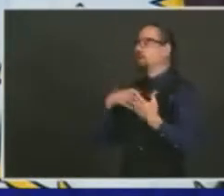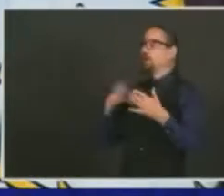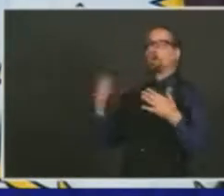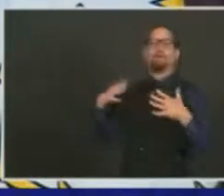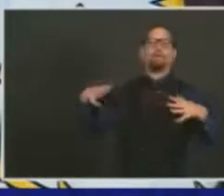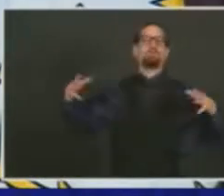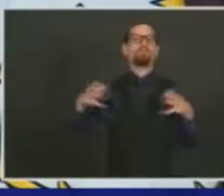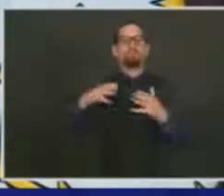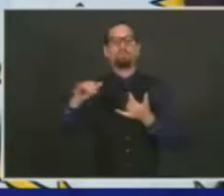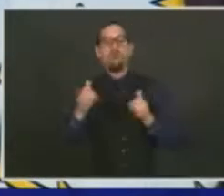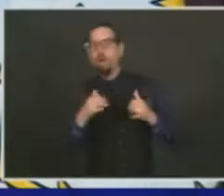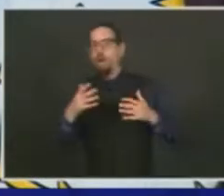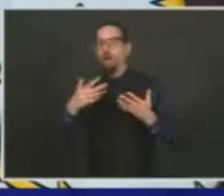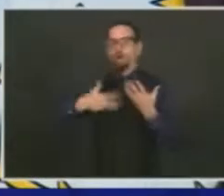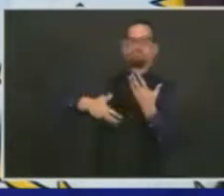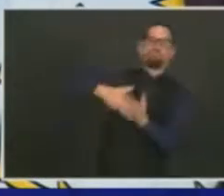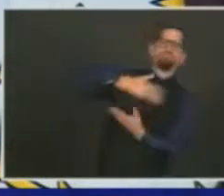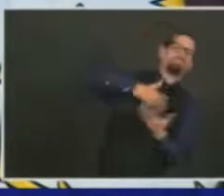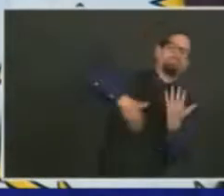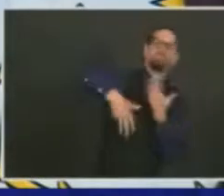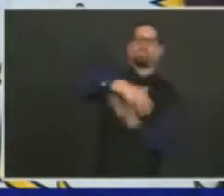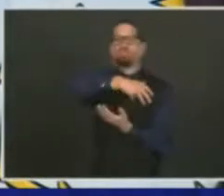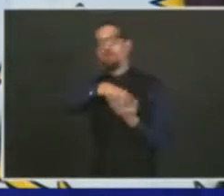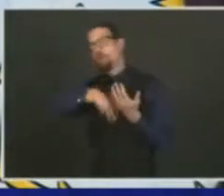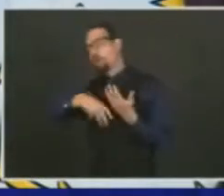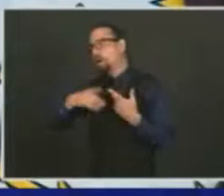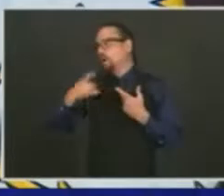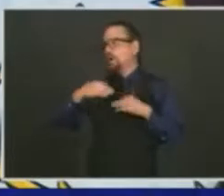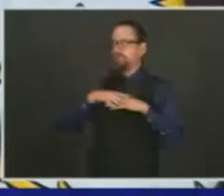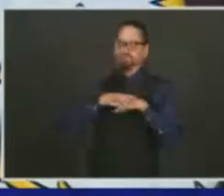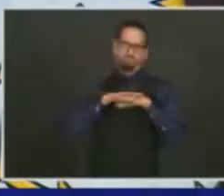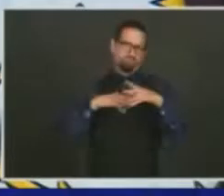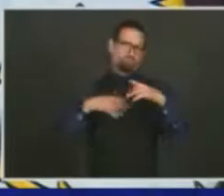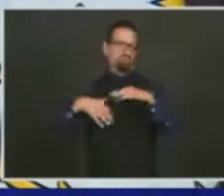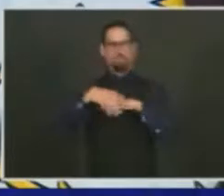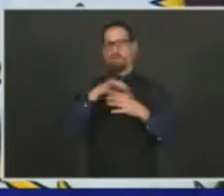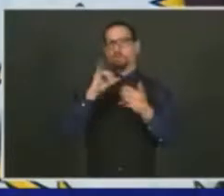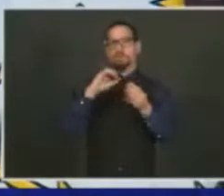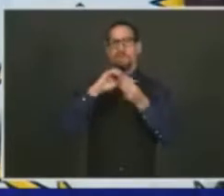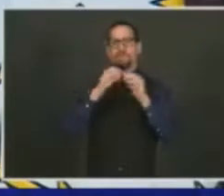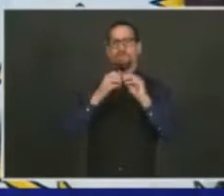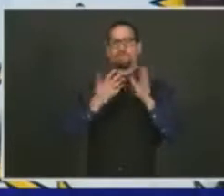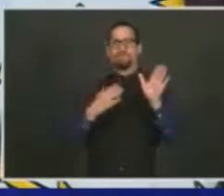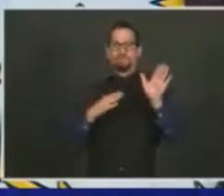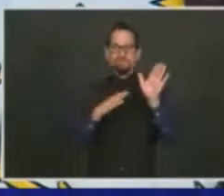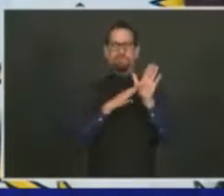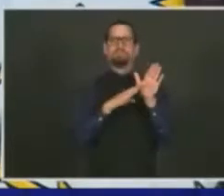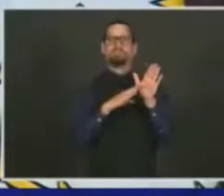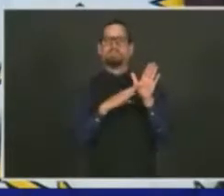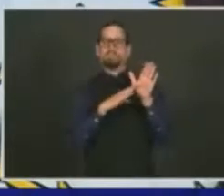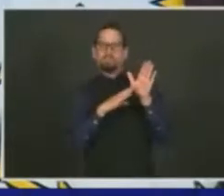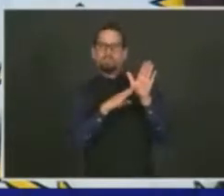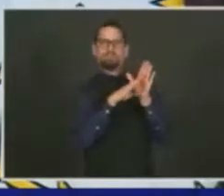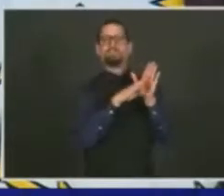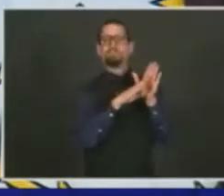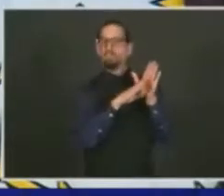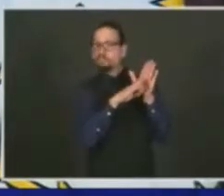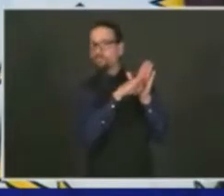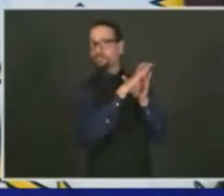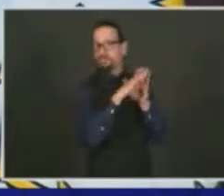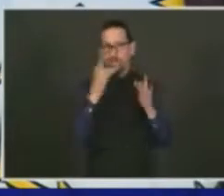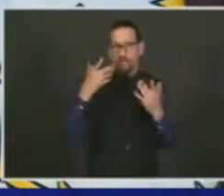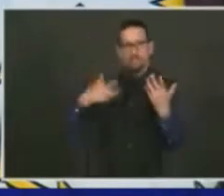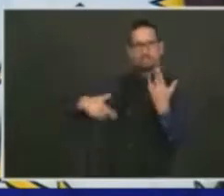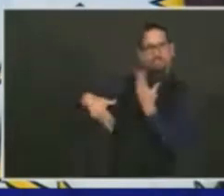is coming from. It's coming from casual gatherings with family and friends